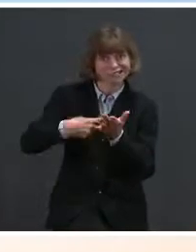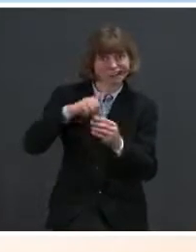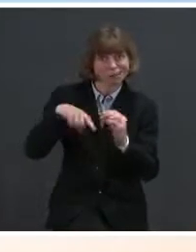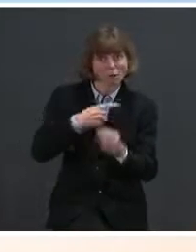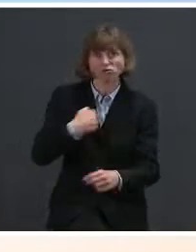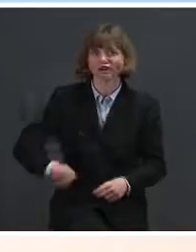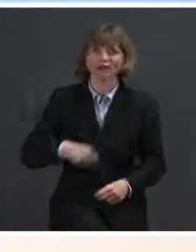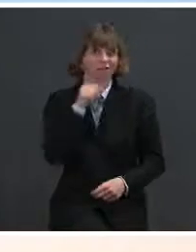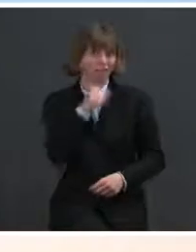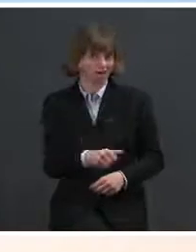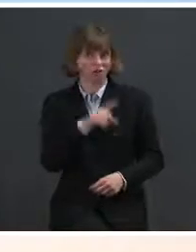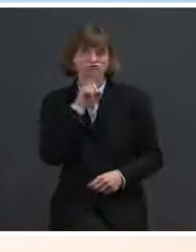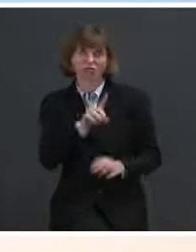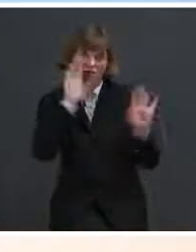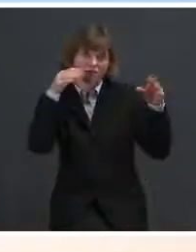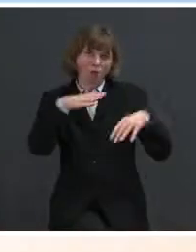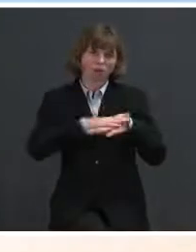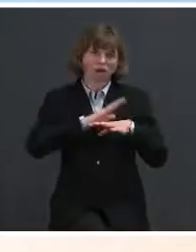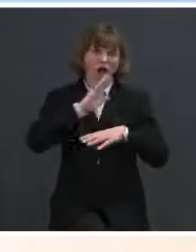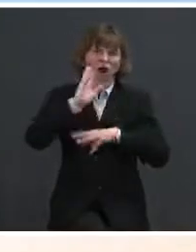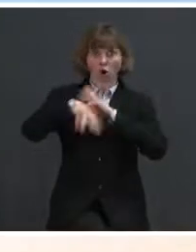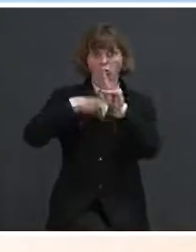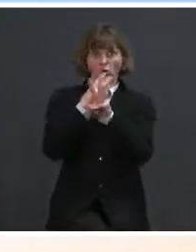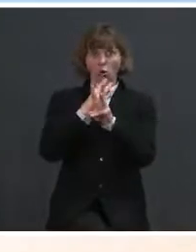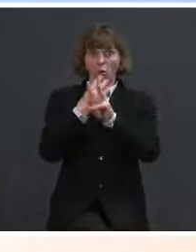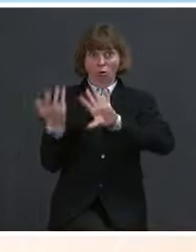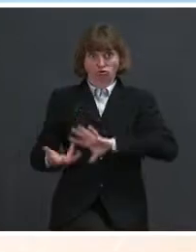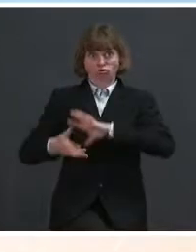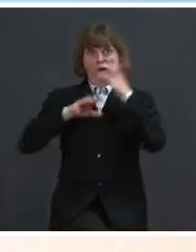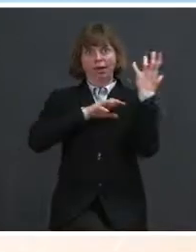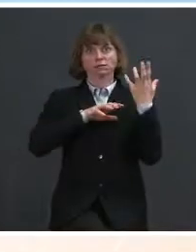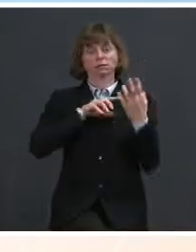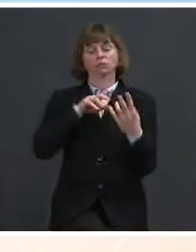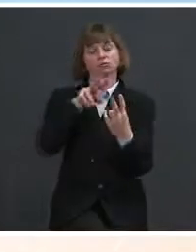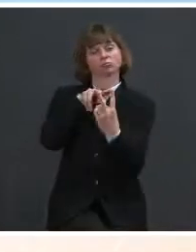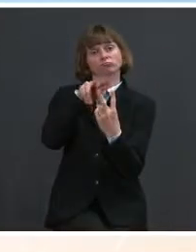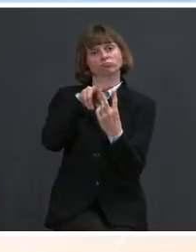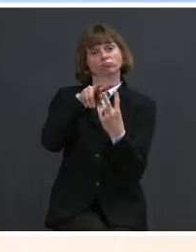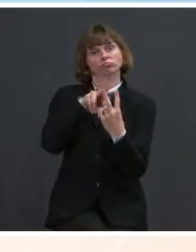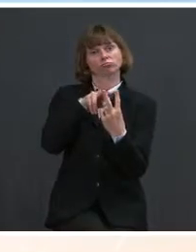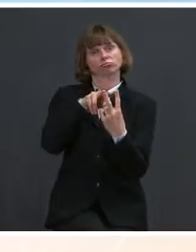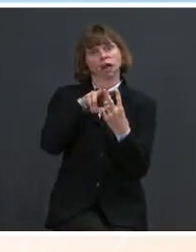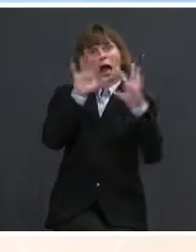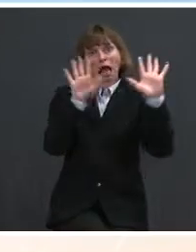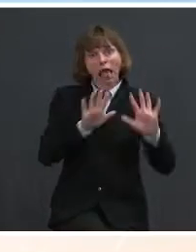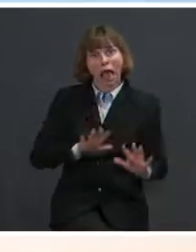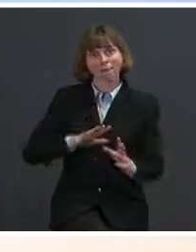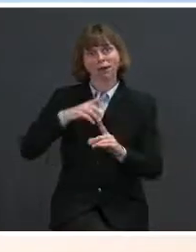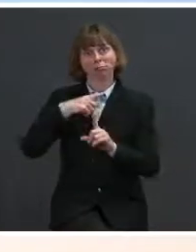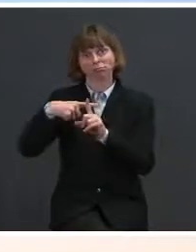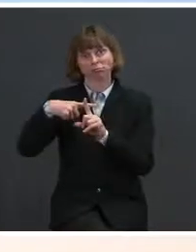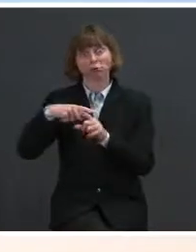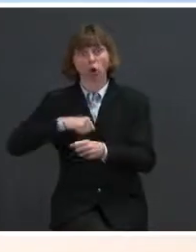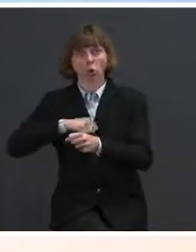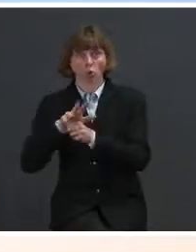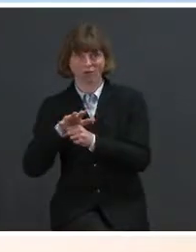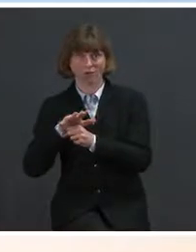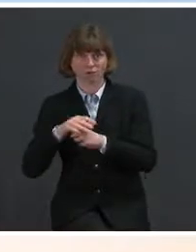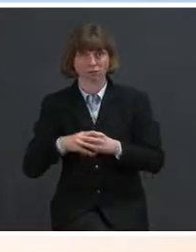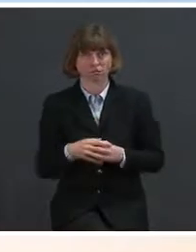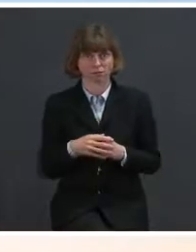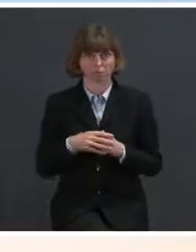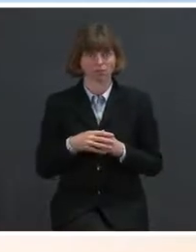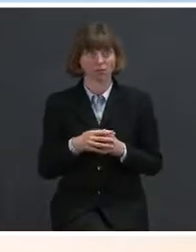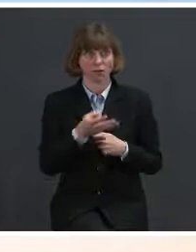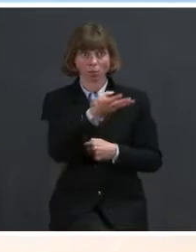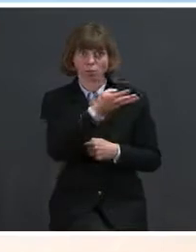global crises, including the climate crisis and COVID-19. And with respect to COVID-19, these four leaders made a